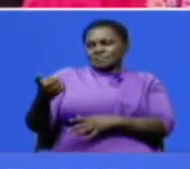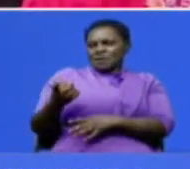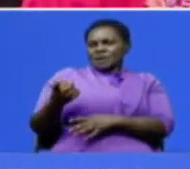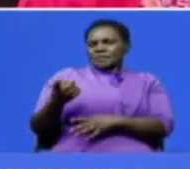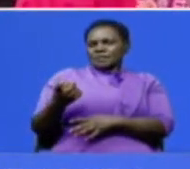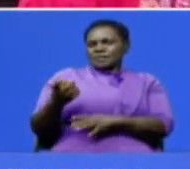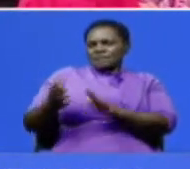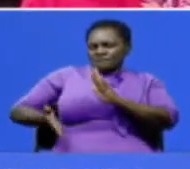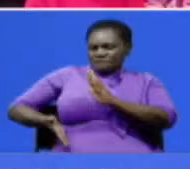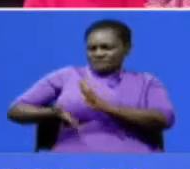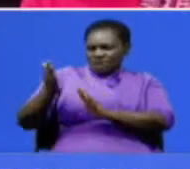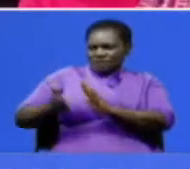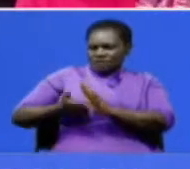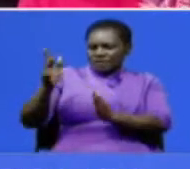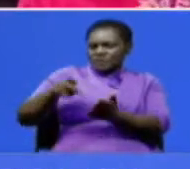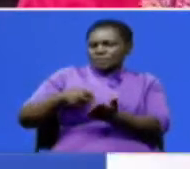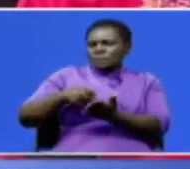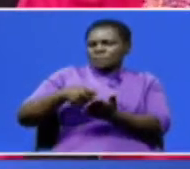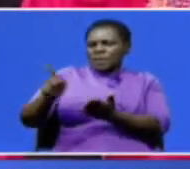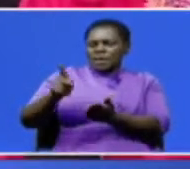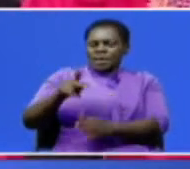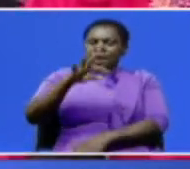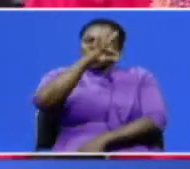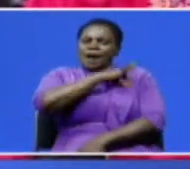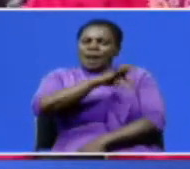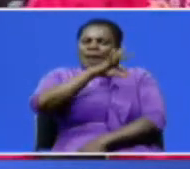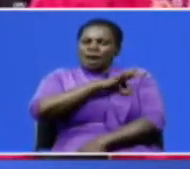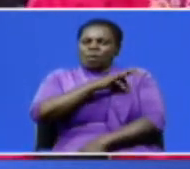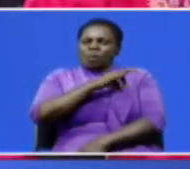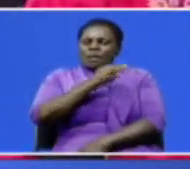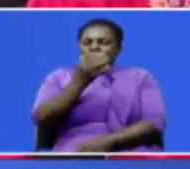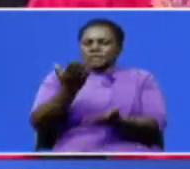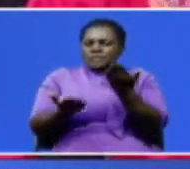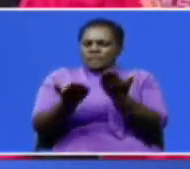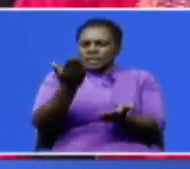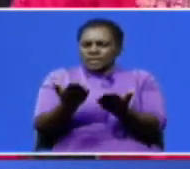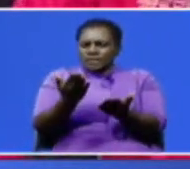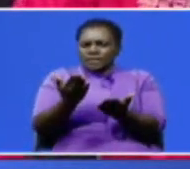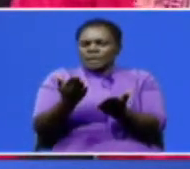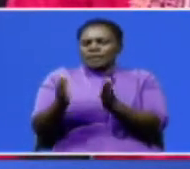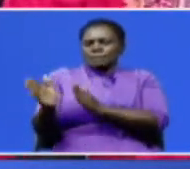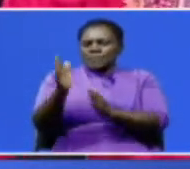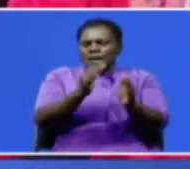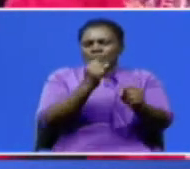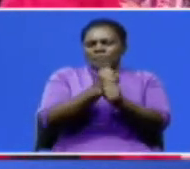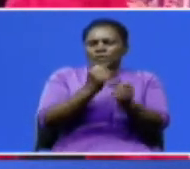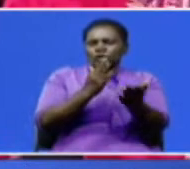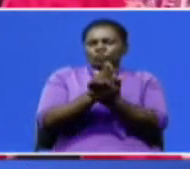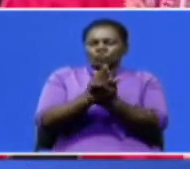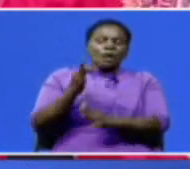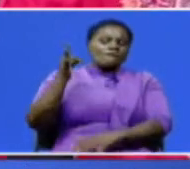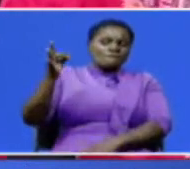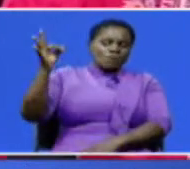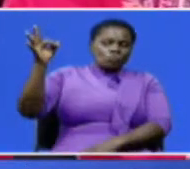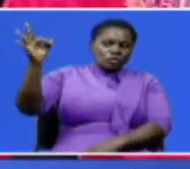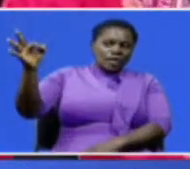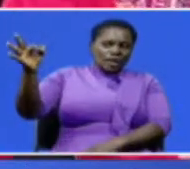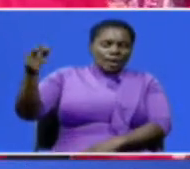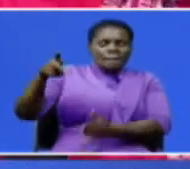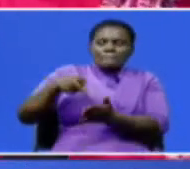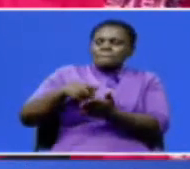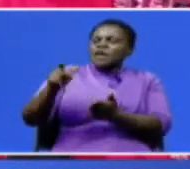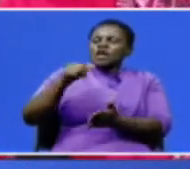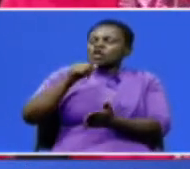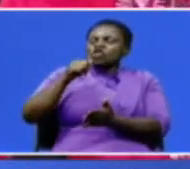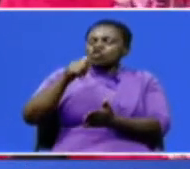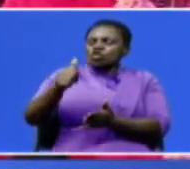the immediate reinstatement of the clinical allowances and a framework that ensures that in future the payment shall